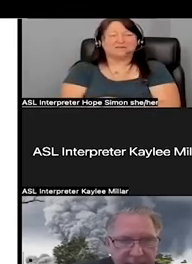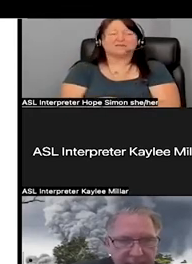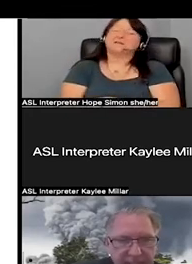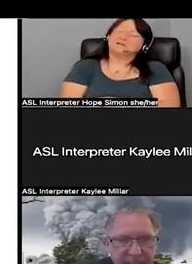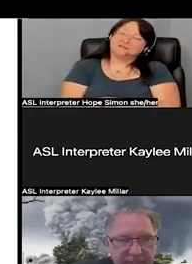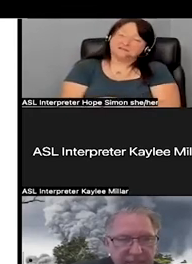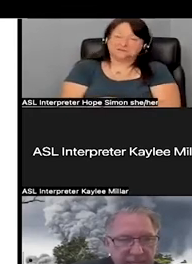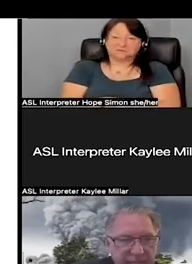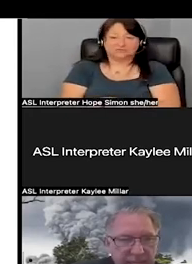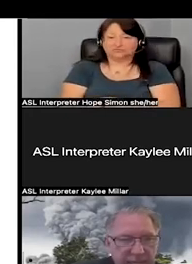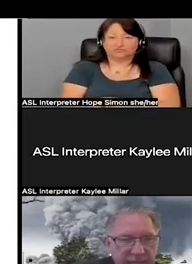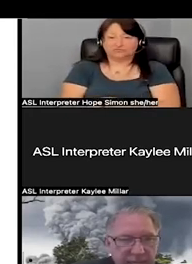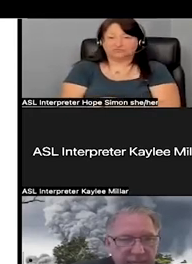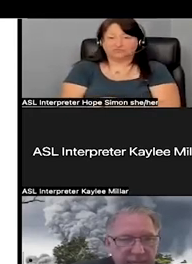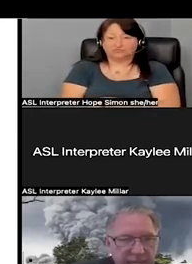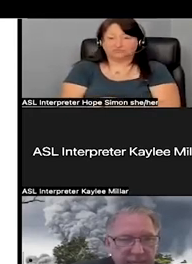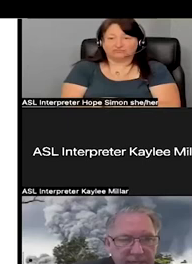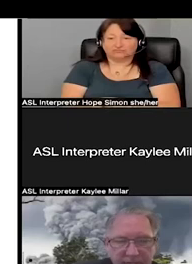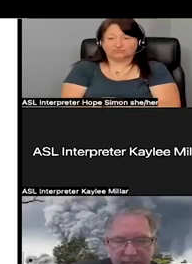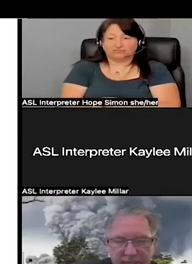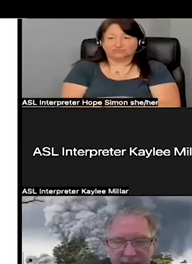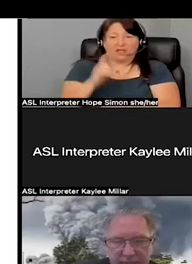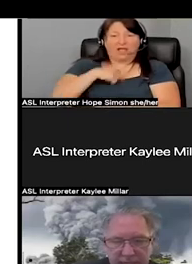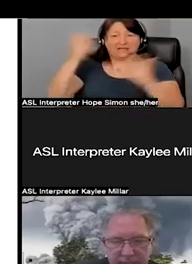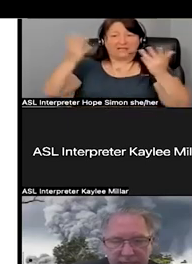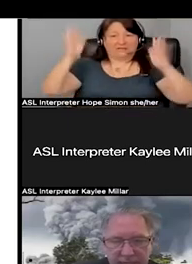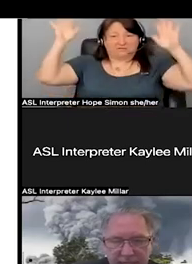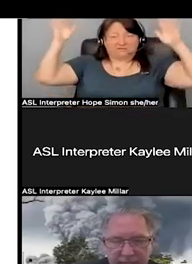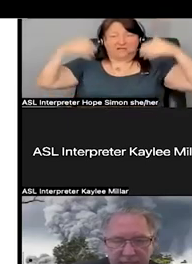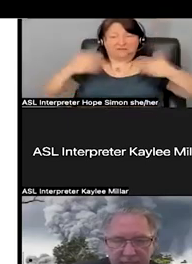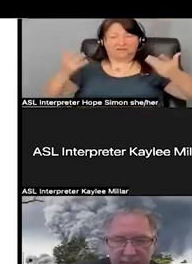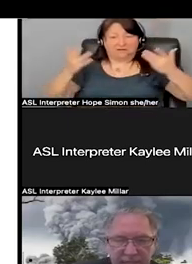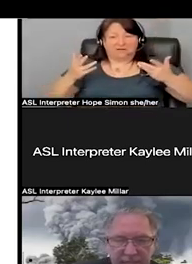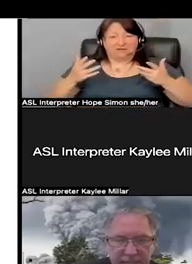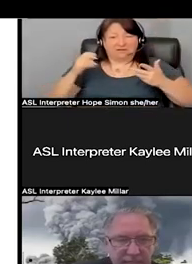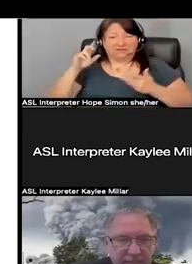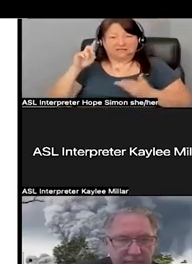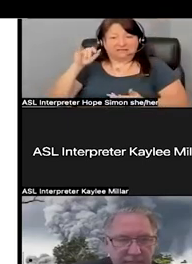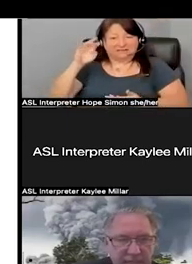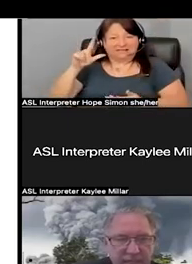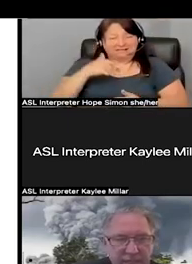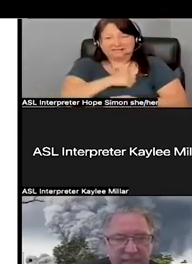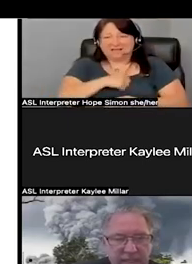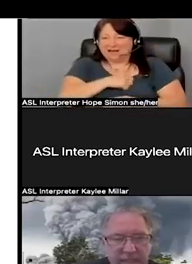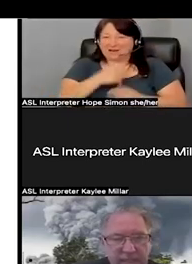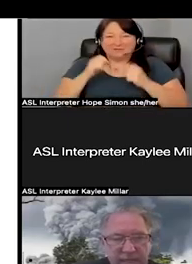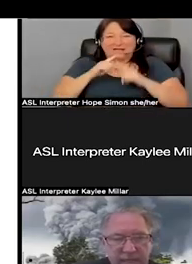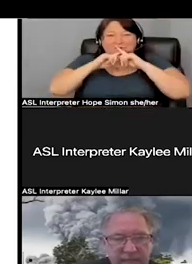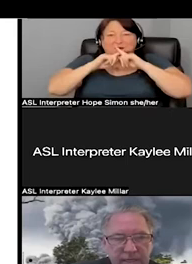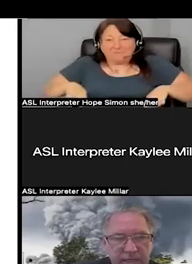Okay, yeah, we're waiting for I'm here. I'm here. No, I'm you here. Are, okay. Sorry, I was trying to unmute myself. I'm